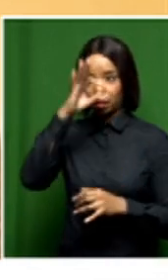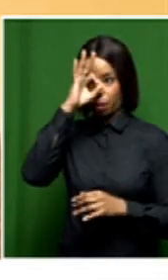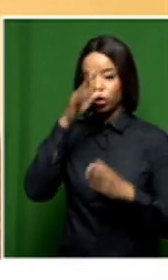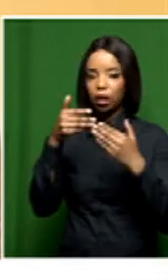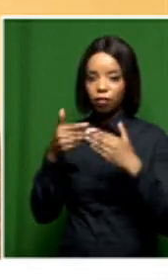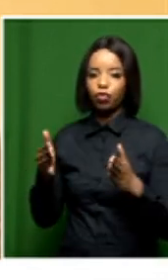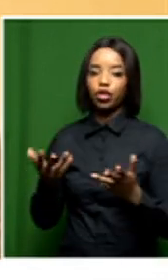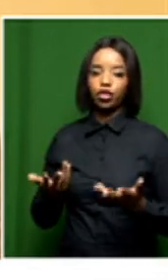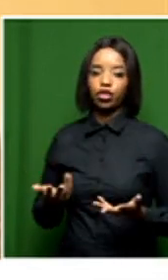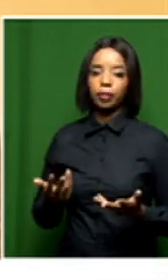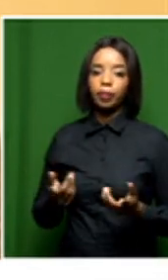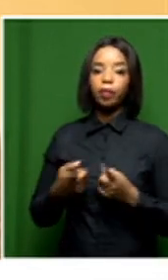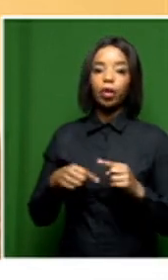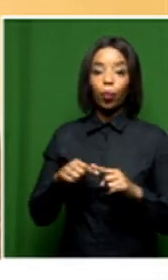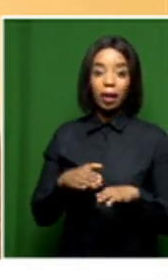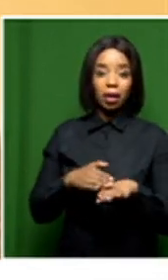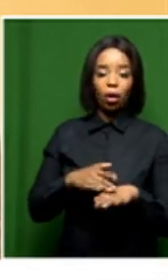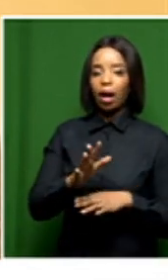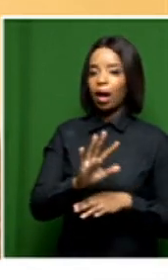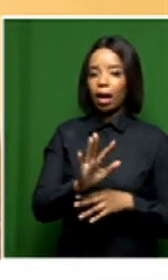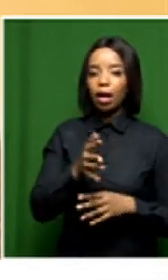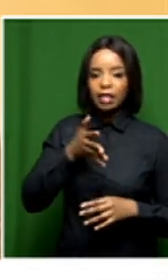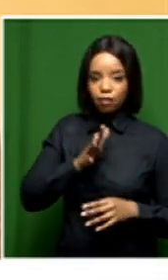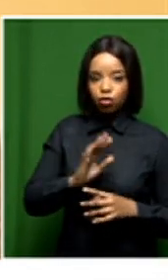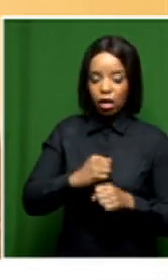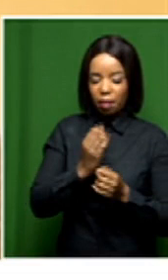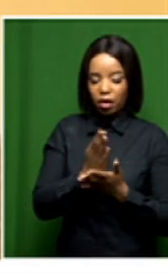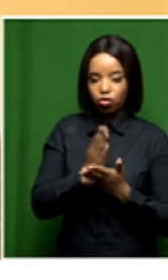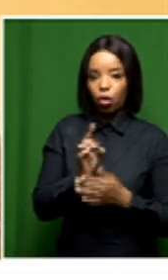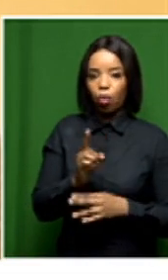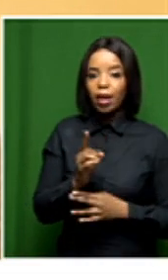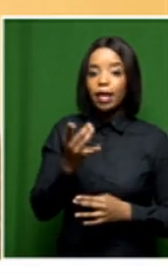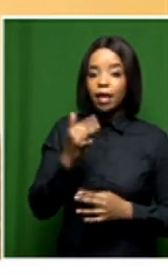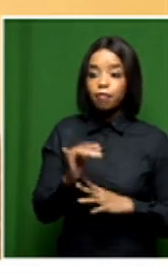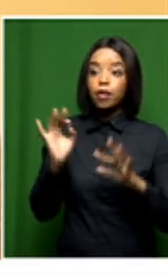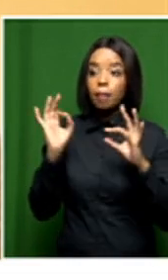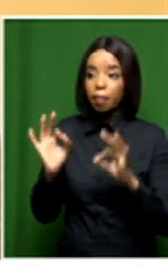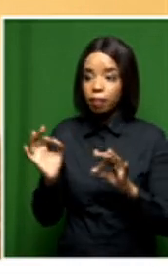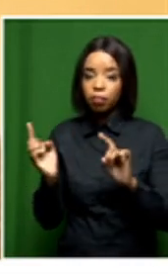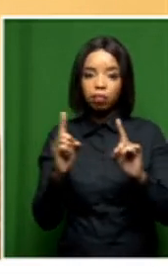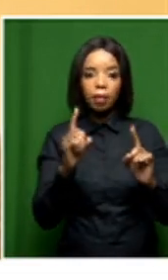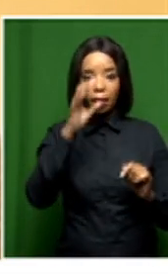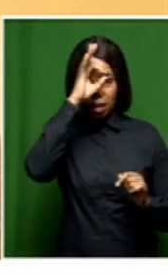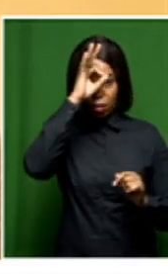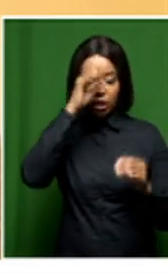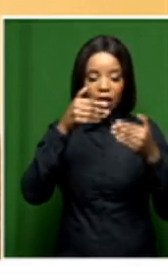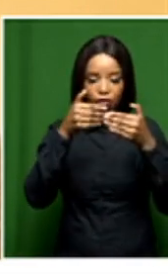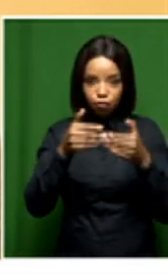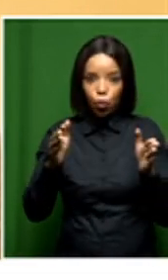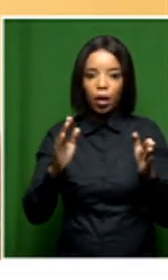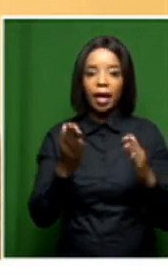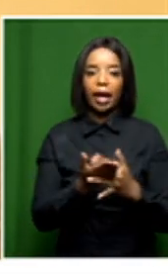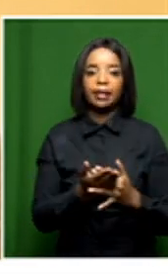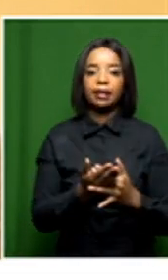are not slow. We want to make sure that when we take the case and open the case with the South African Police Services, there are no loopholes.